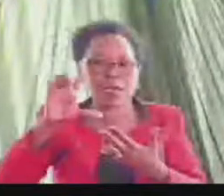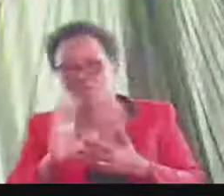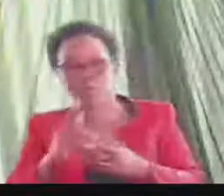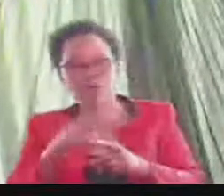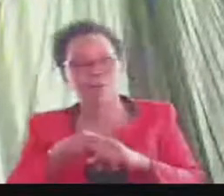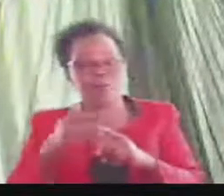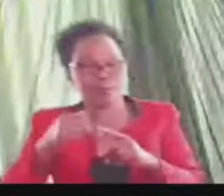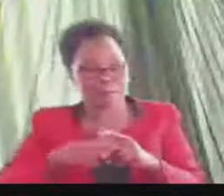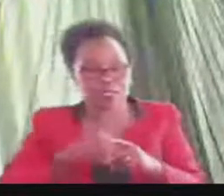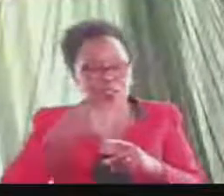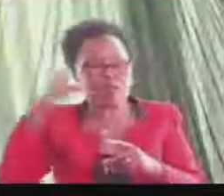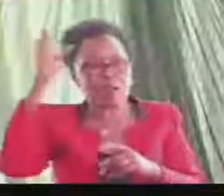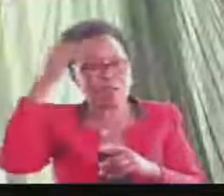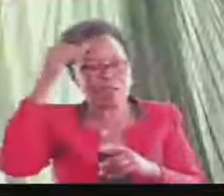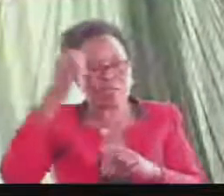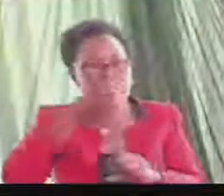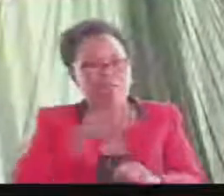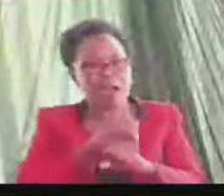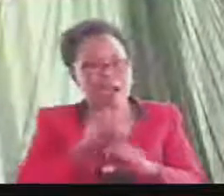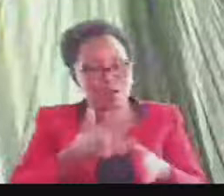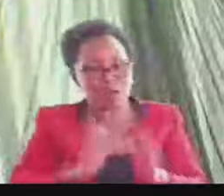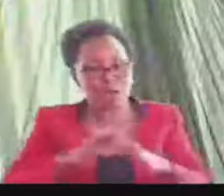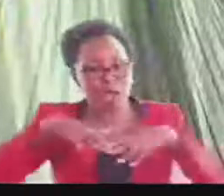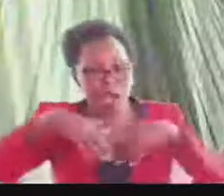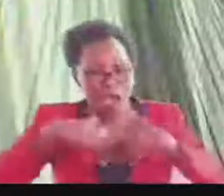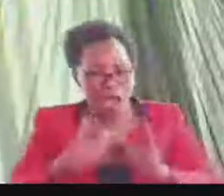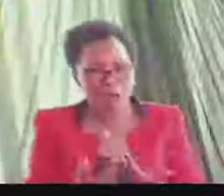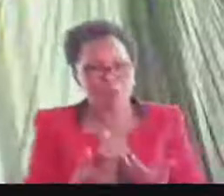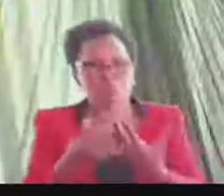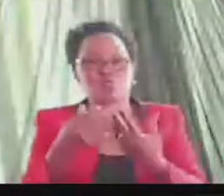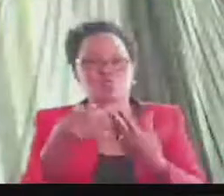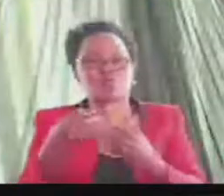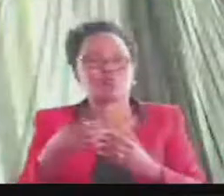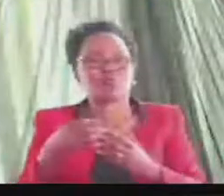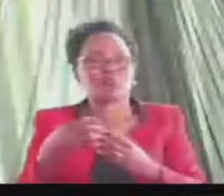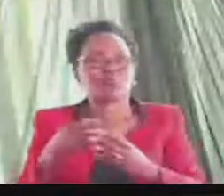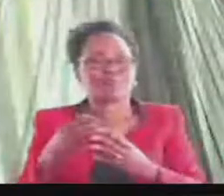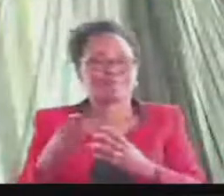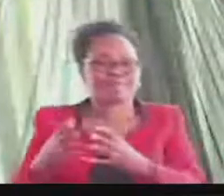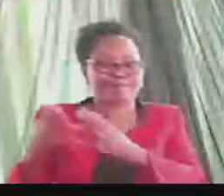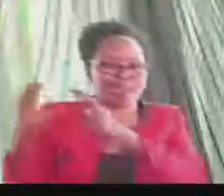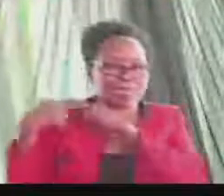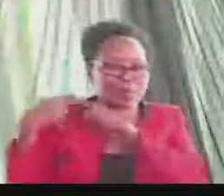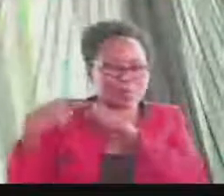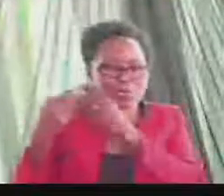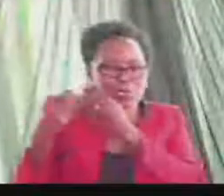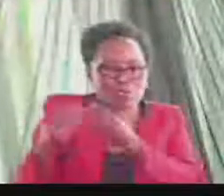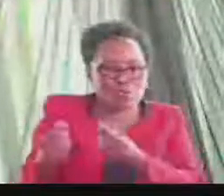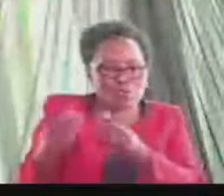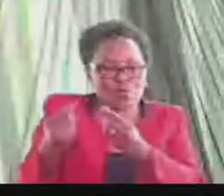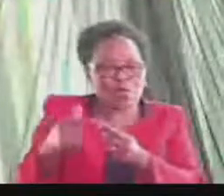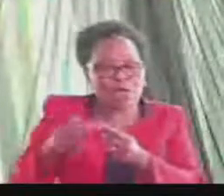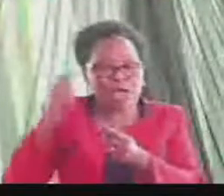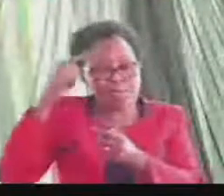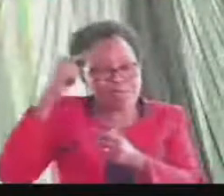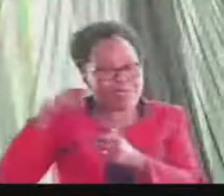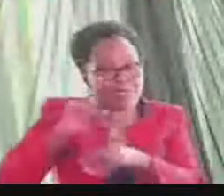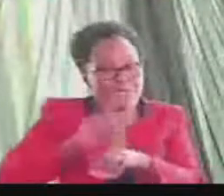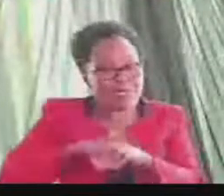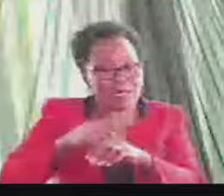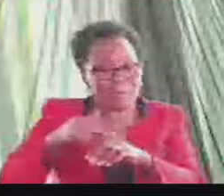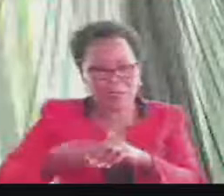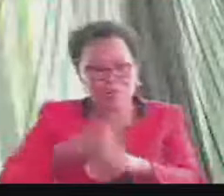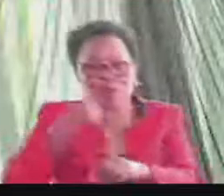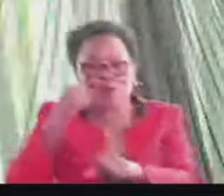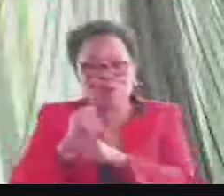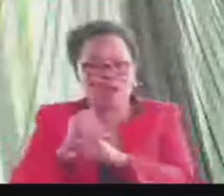hard way how to handle these many hearts. That time I think I was overworking myself, no exercise